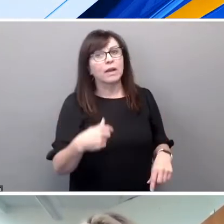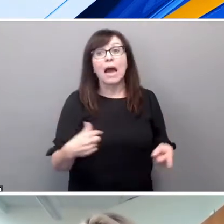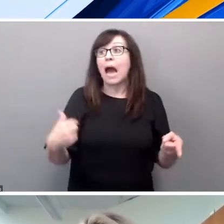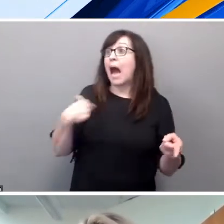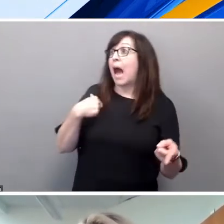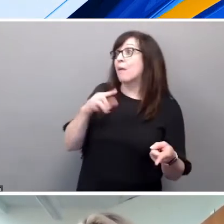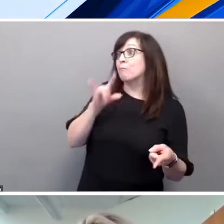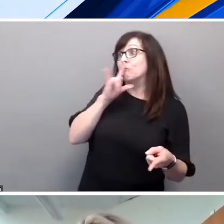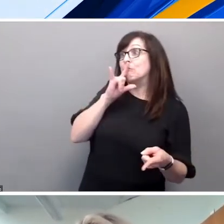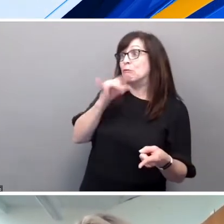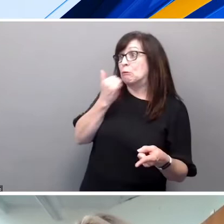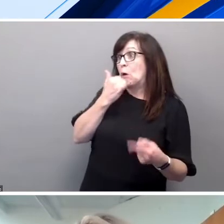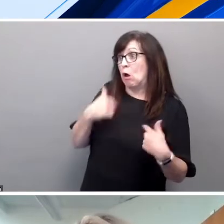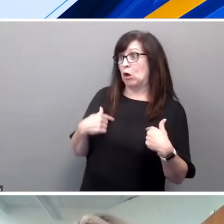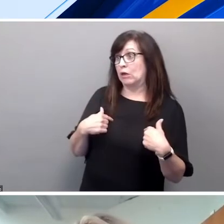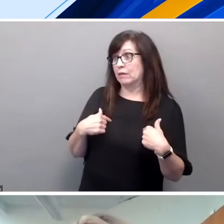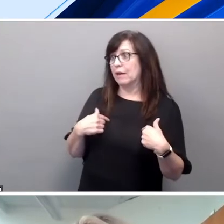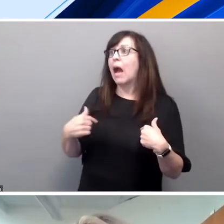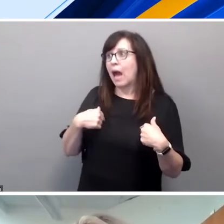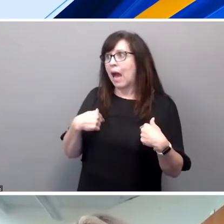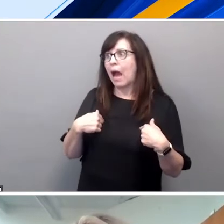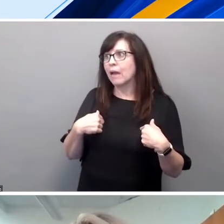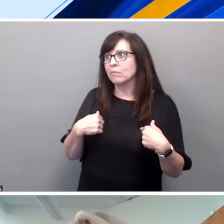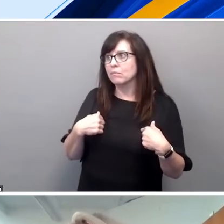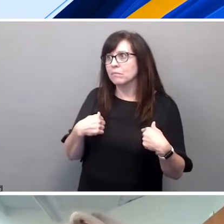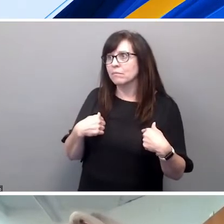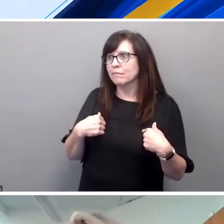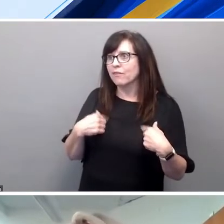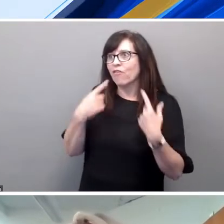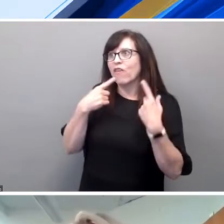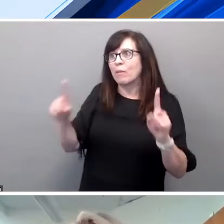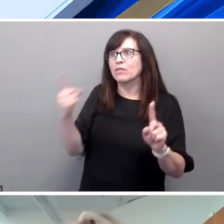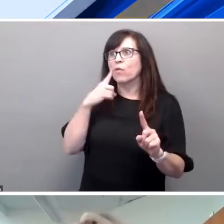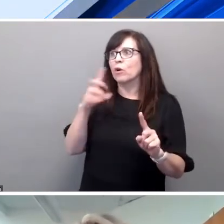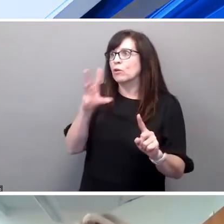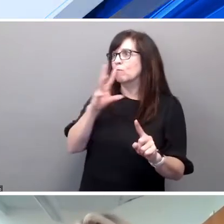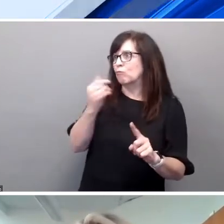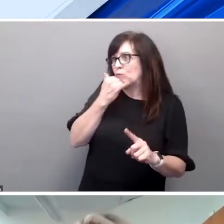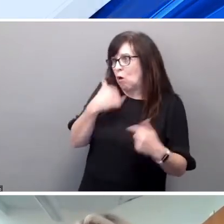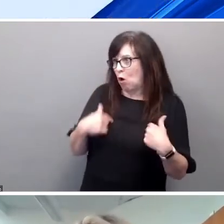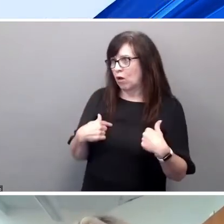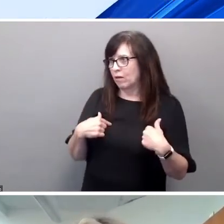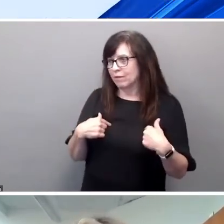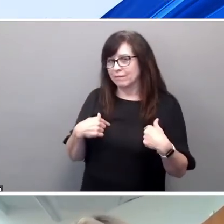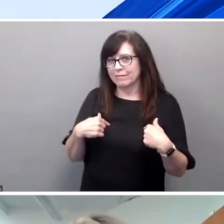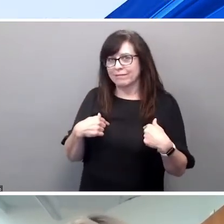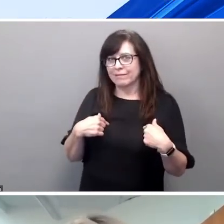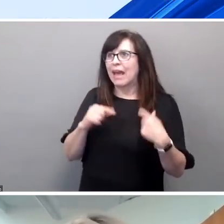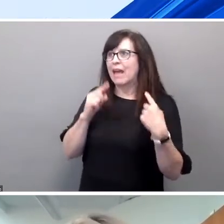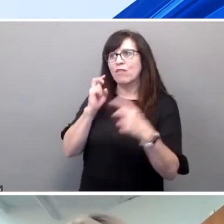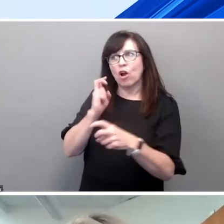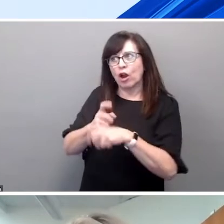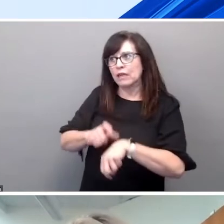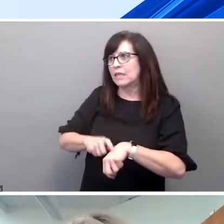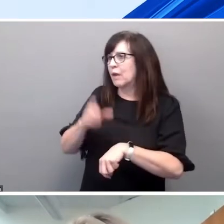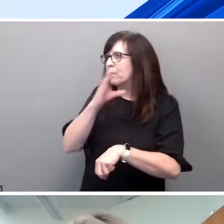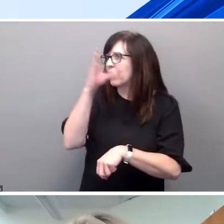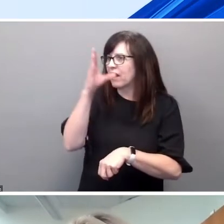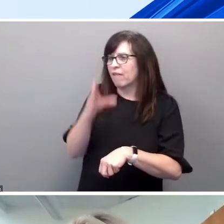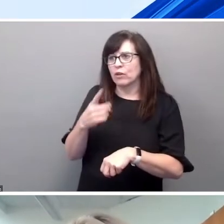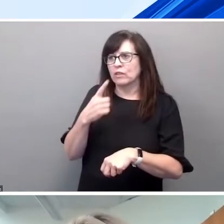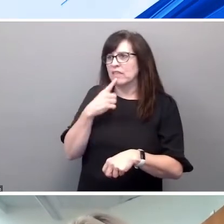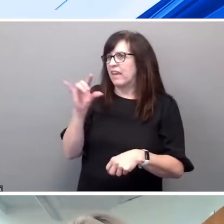because I'm notorious for doing this. I'm having a really hard time never bringing up the, we